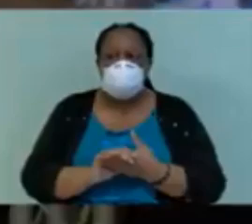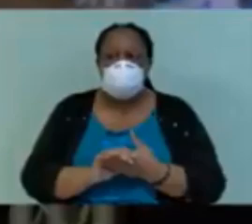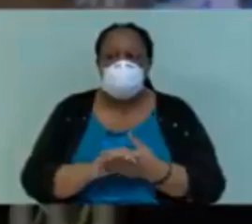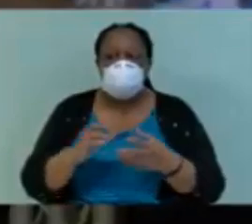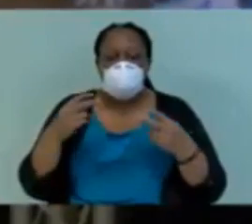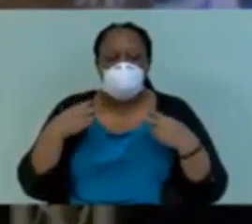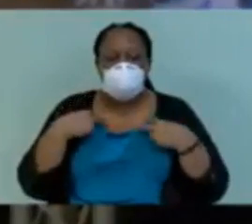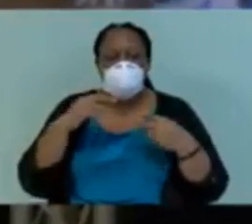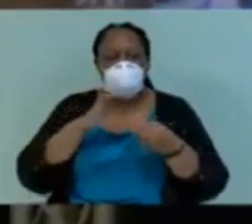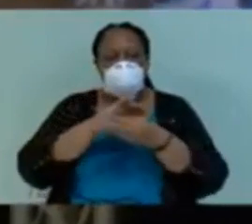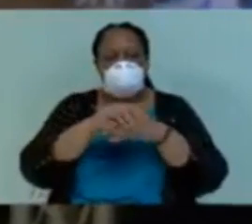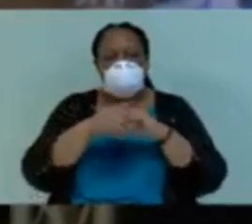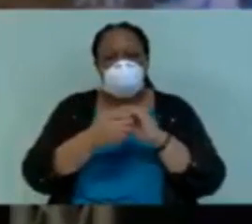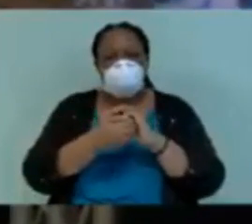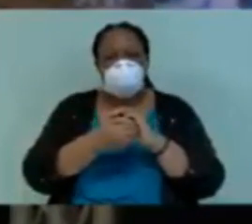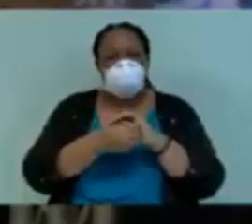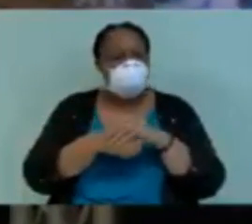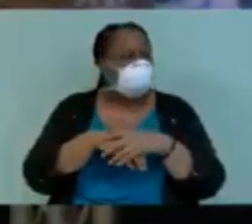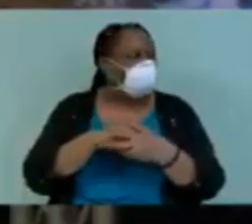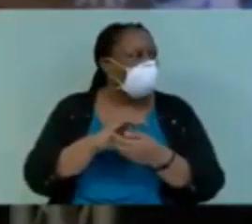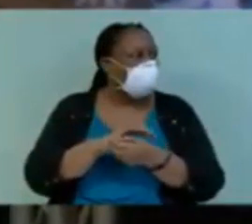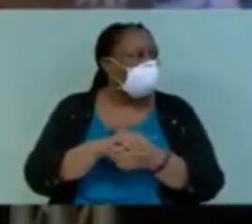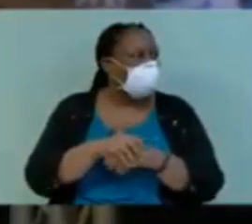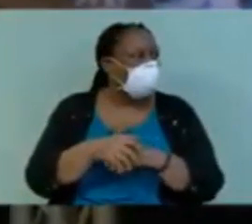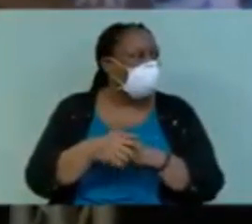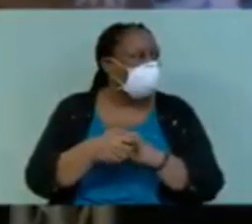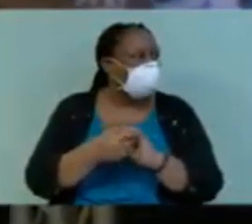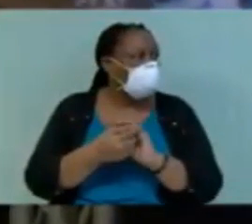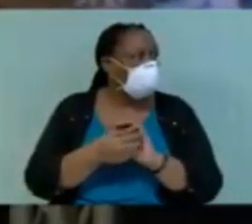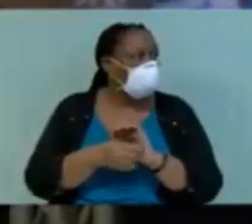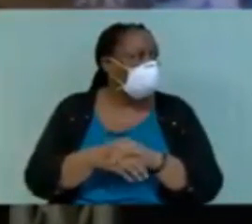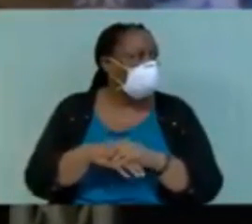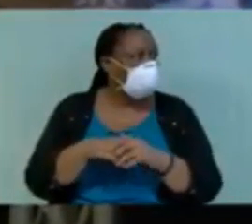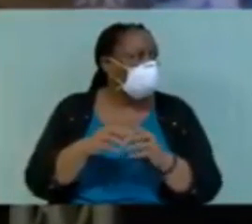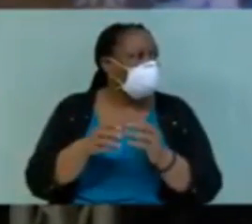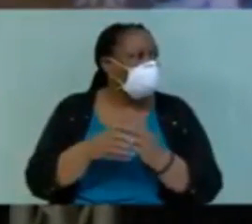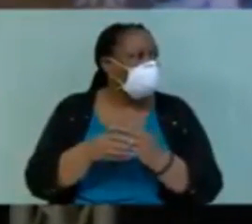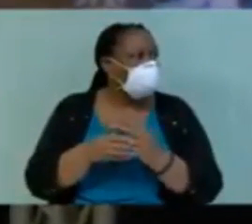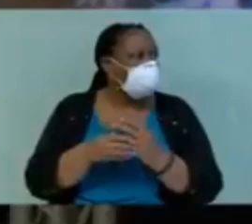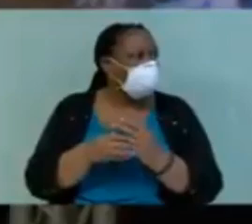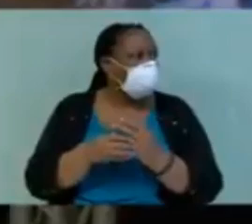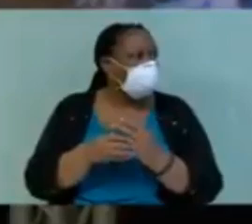only 40 out of the 78 visited.